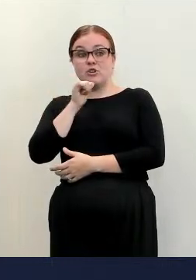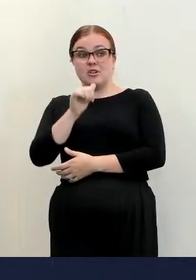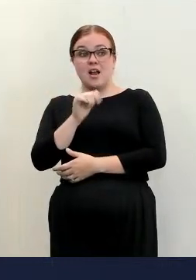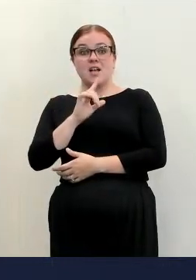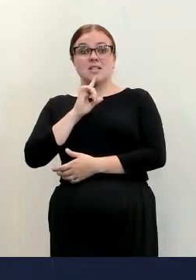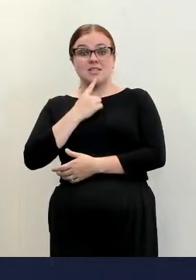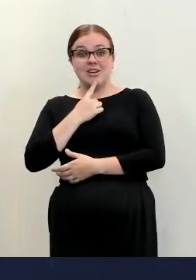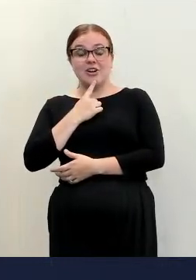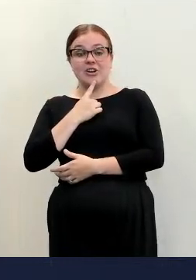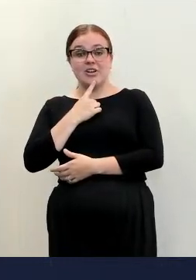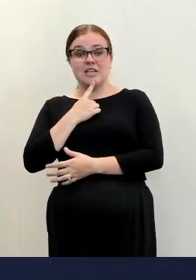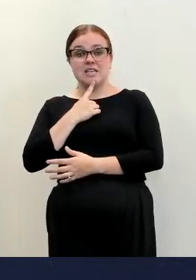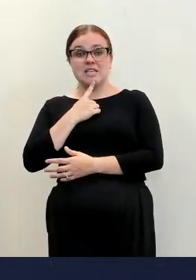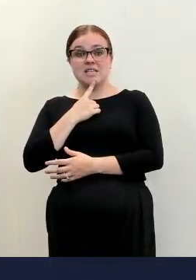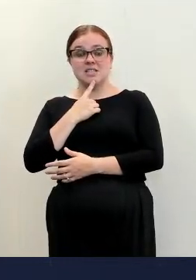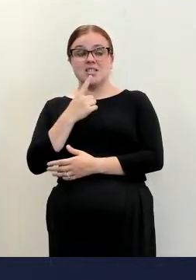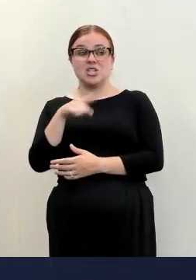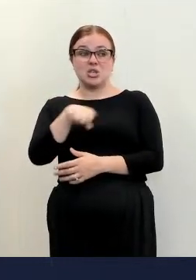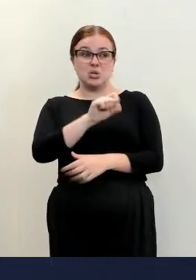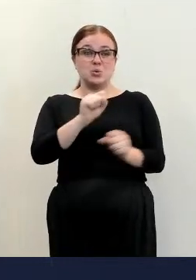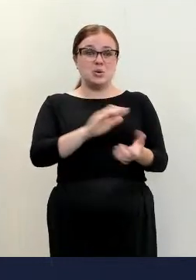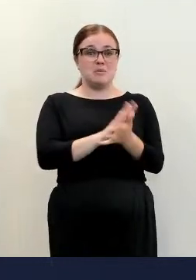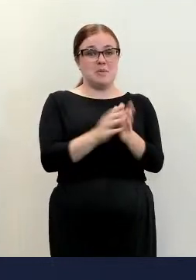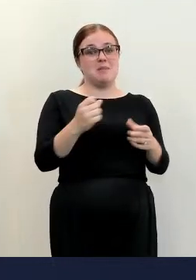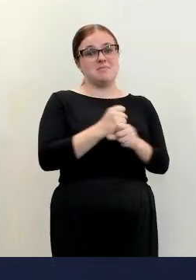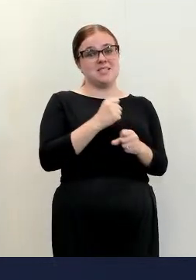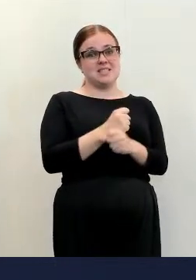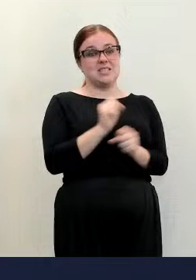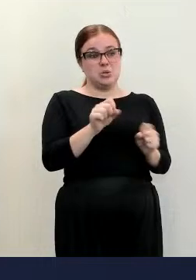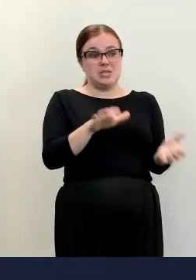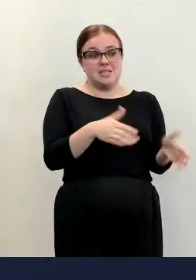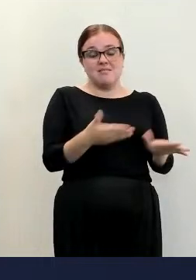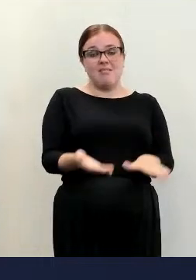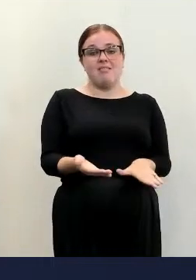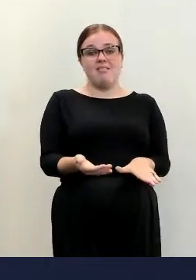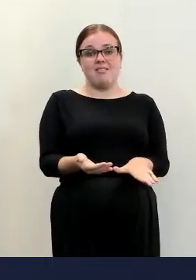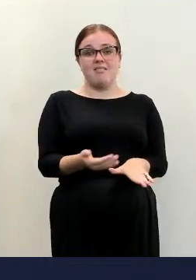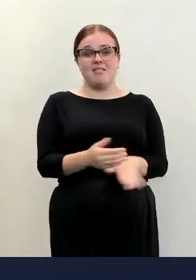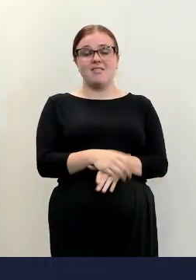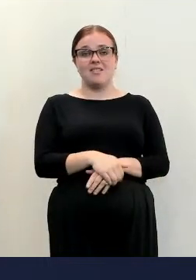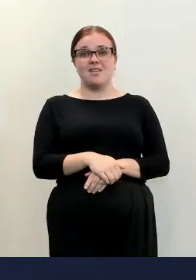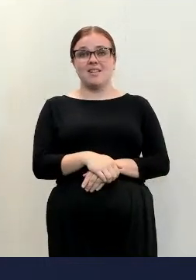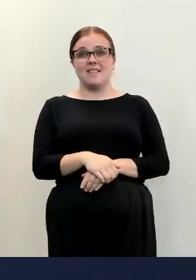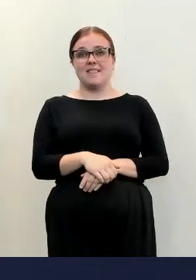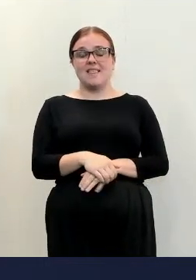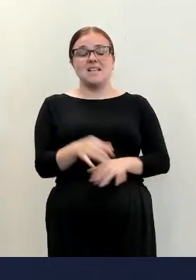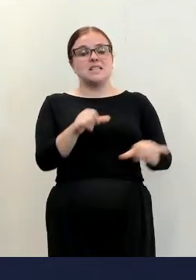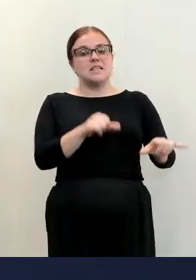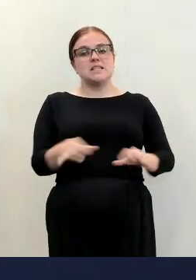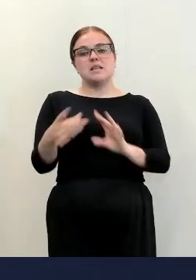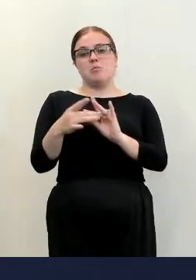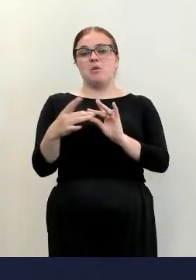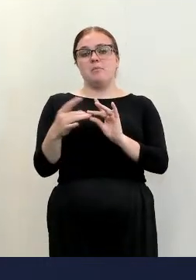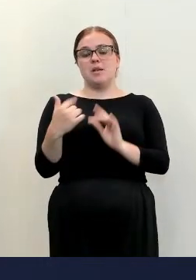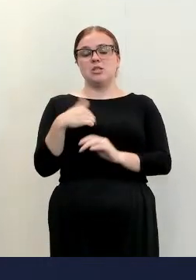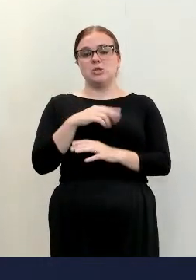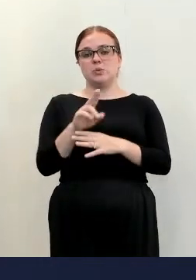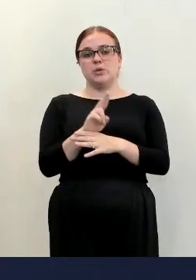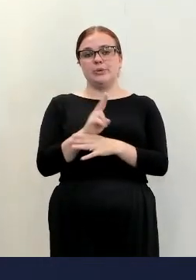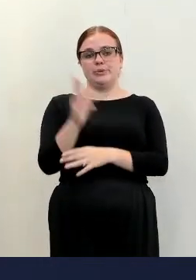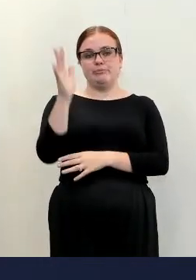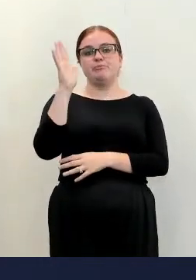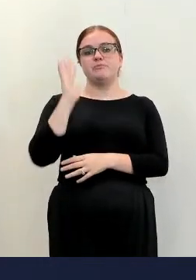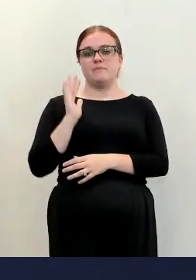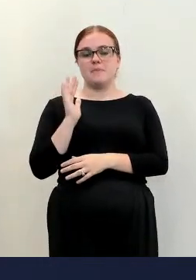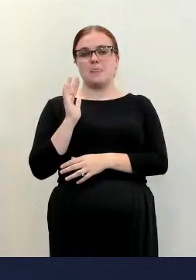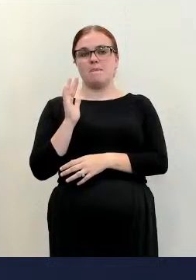up a statistic from our medical examiner's office. It's a similar message that we used a few years